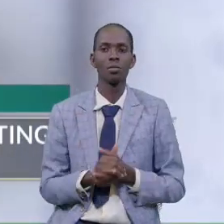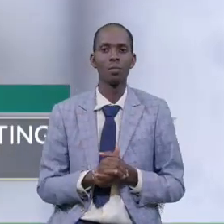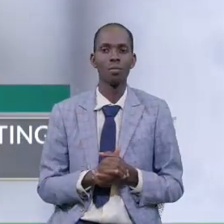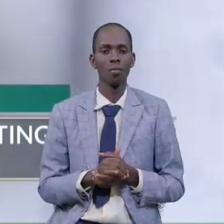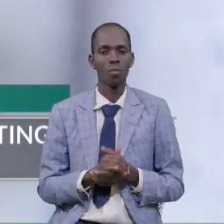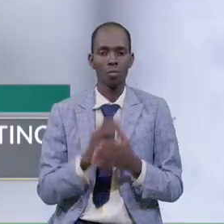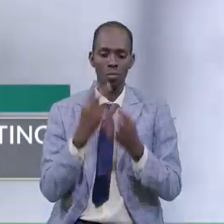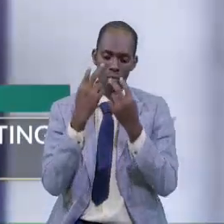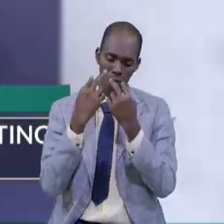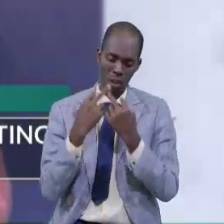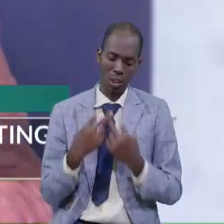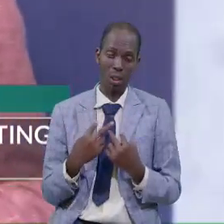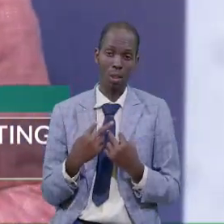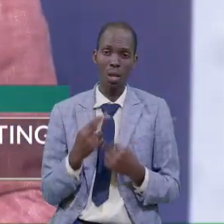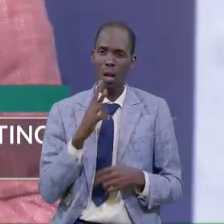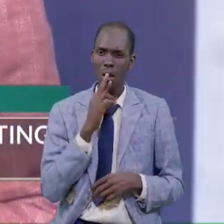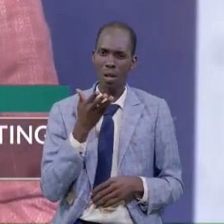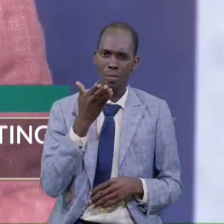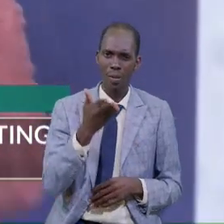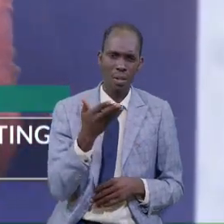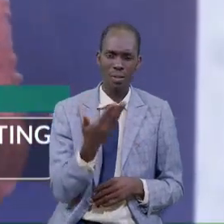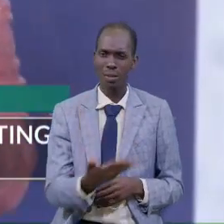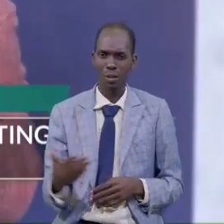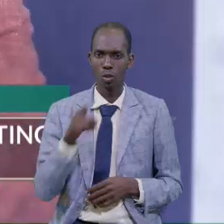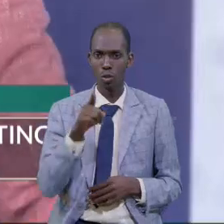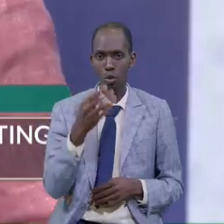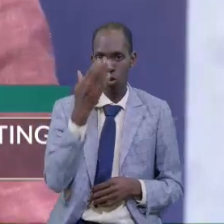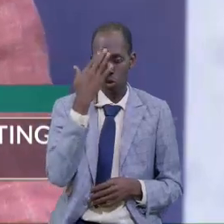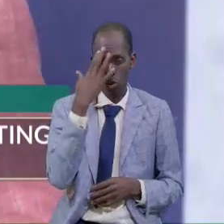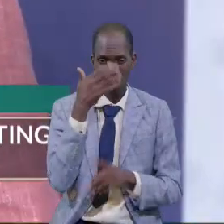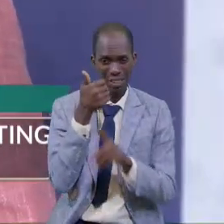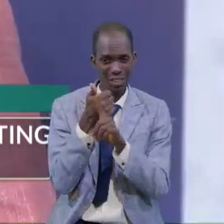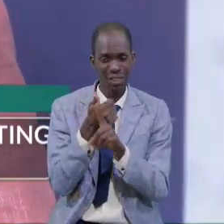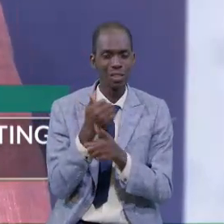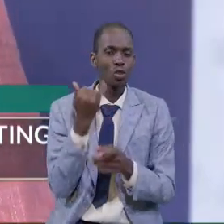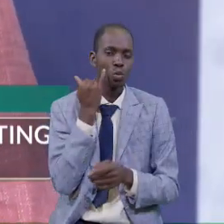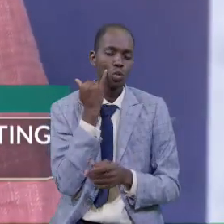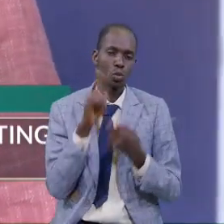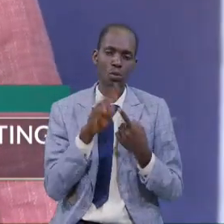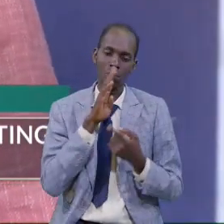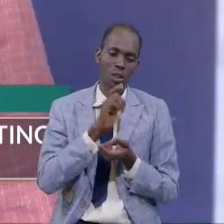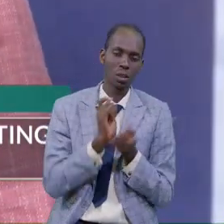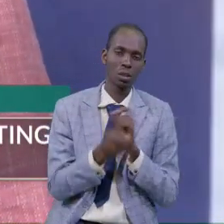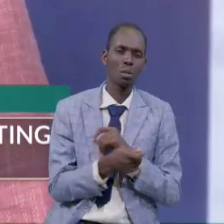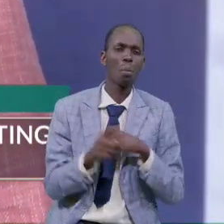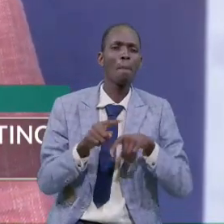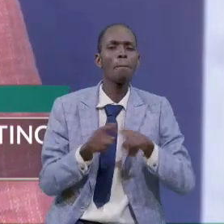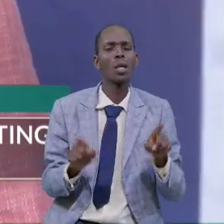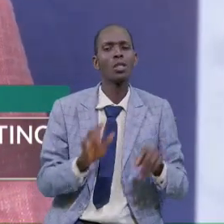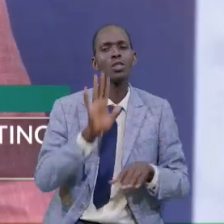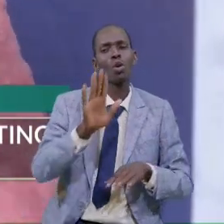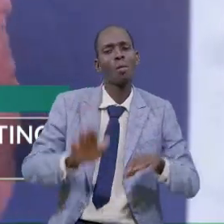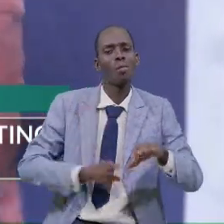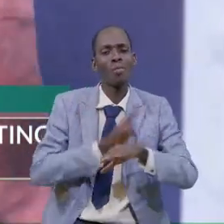Are there things you know yourself should have been changed, but your nature resists that